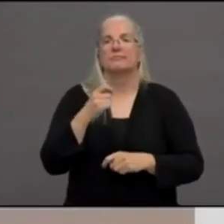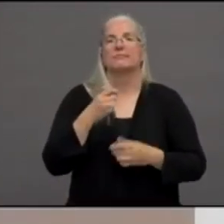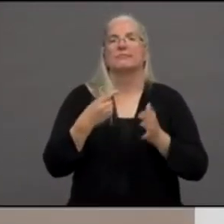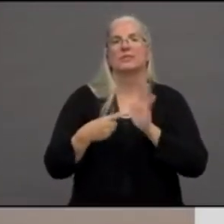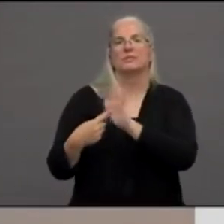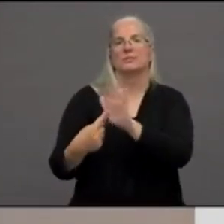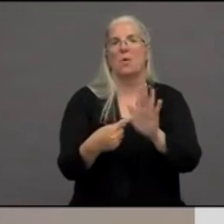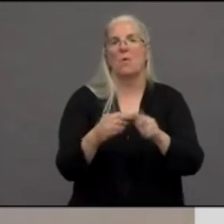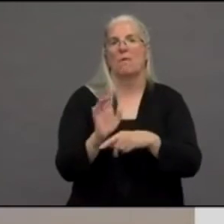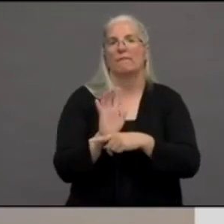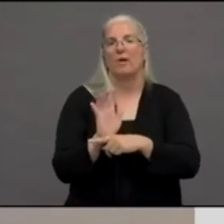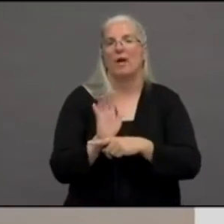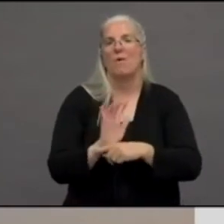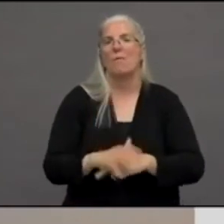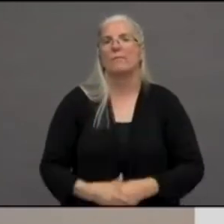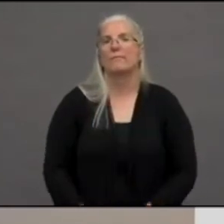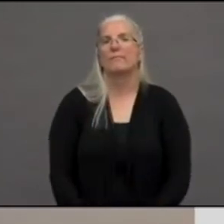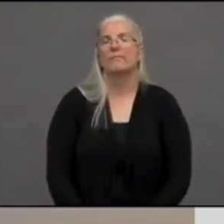hurt at all.